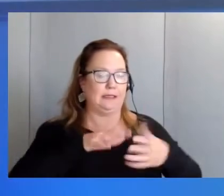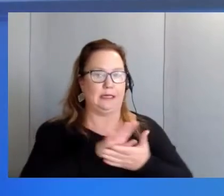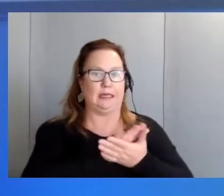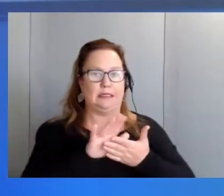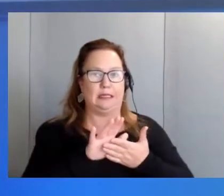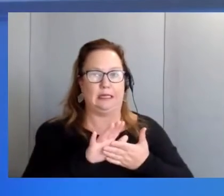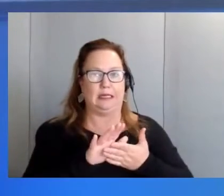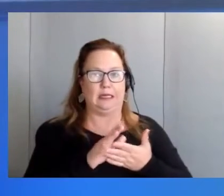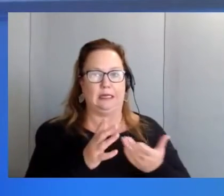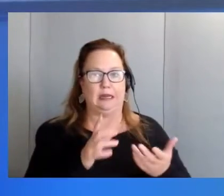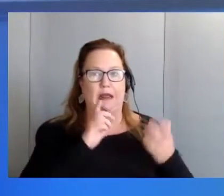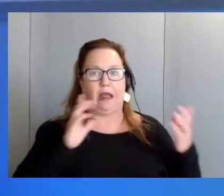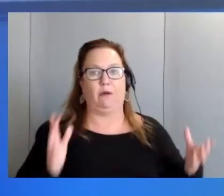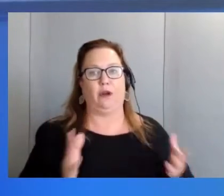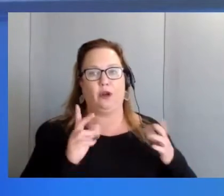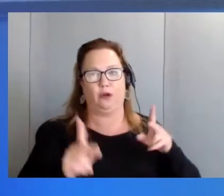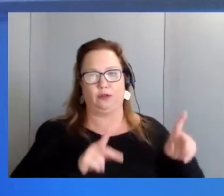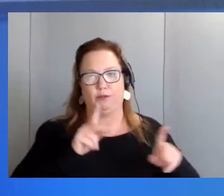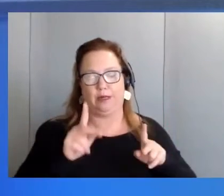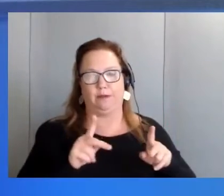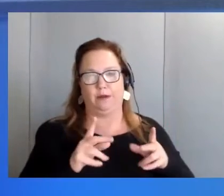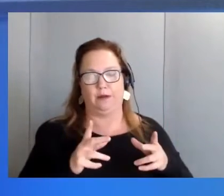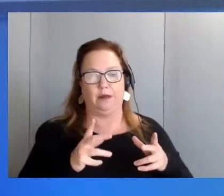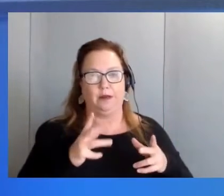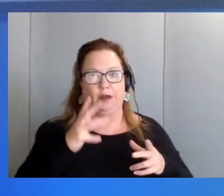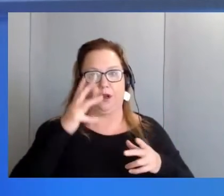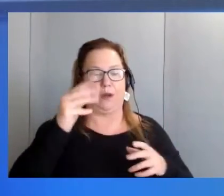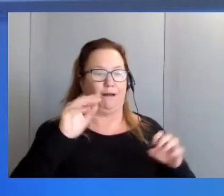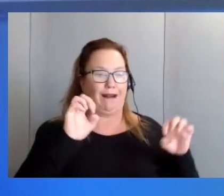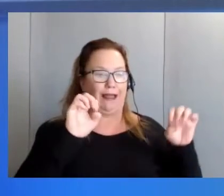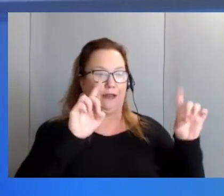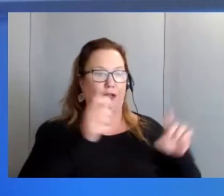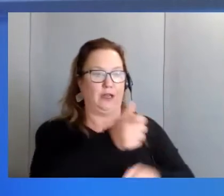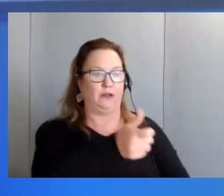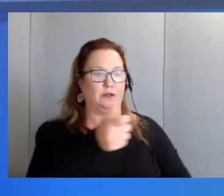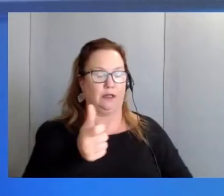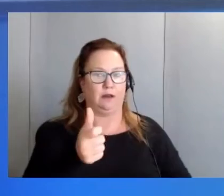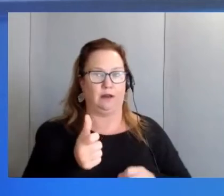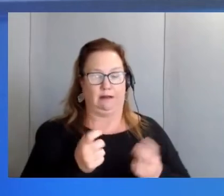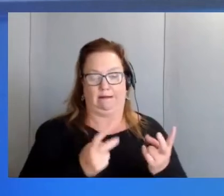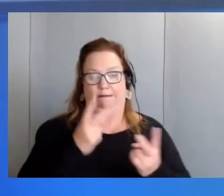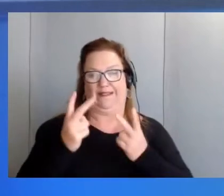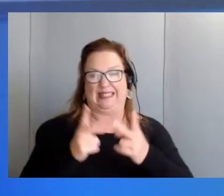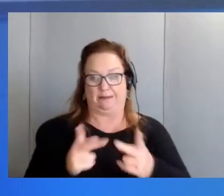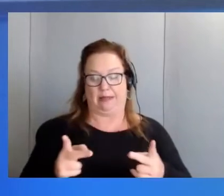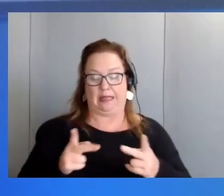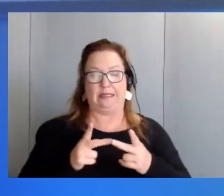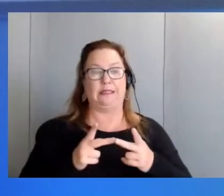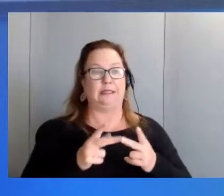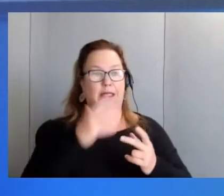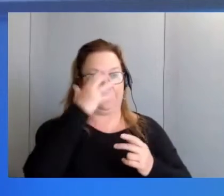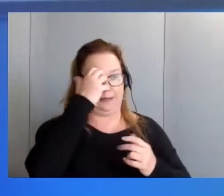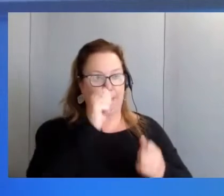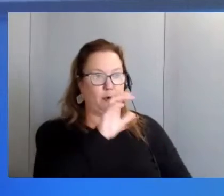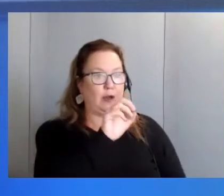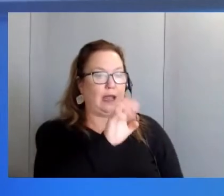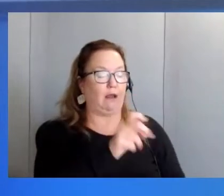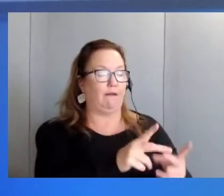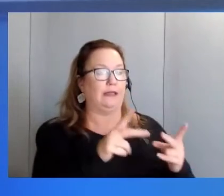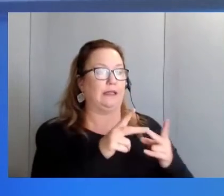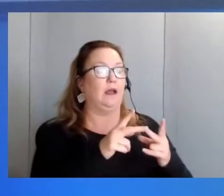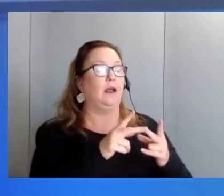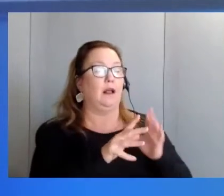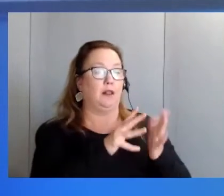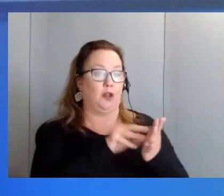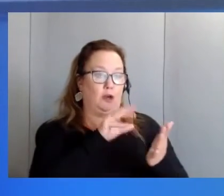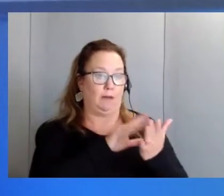just encourage people to get out and educate yourself, go visit places, learn about the financial aspects, because there's a